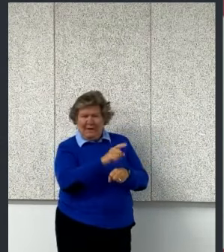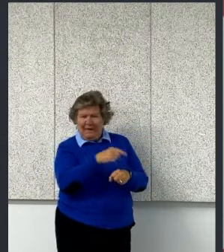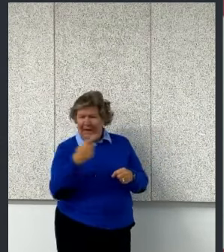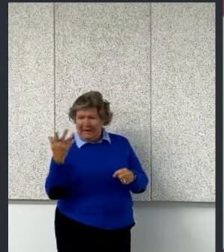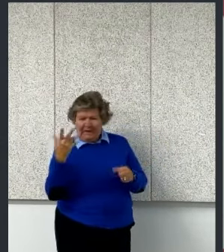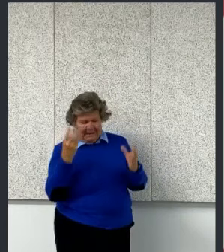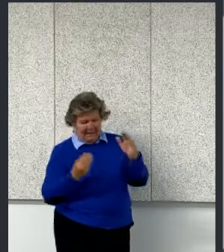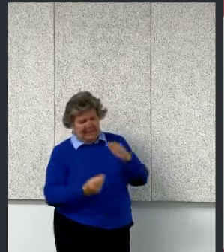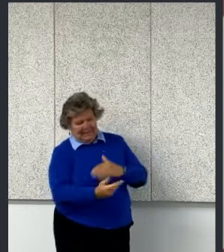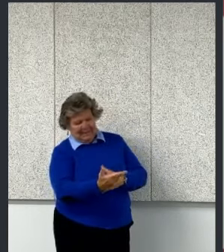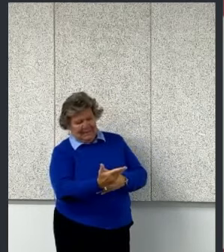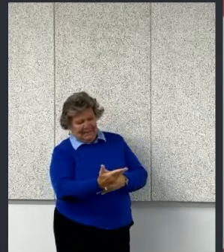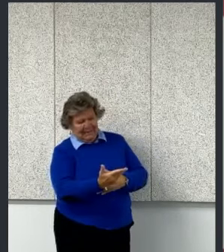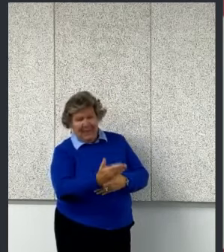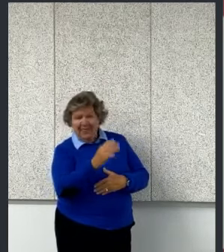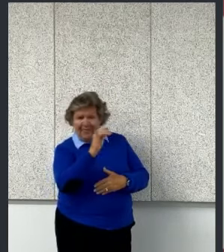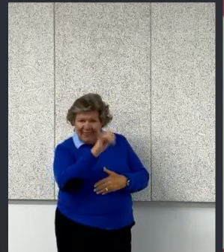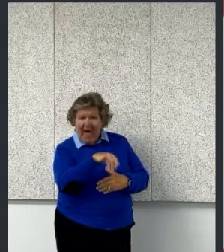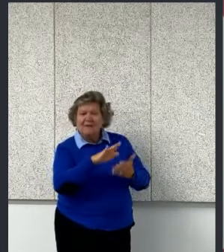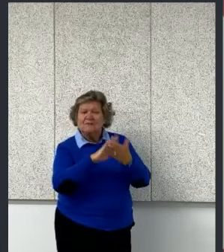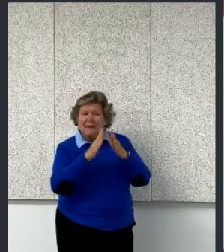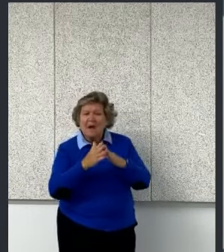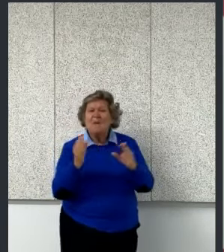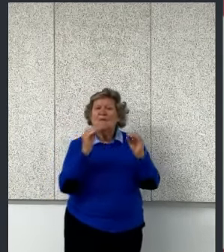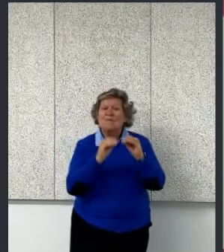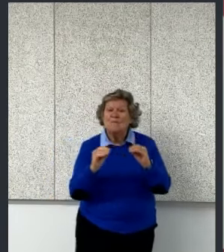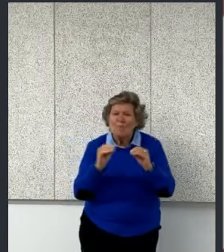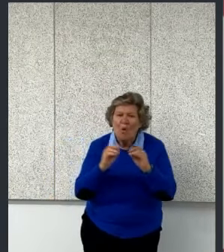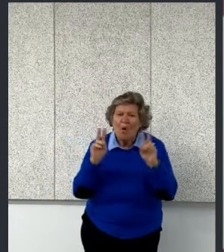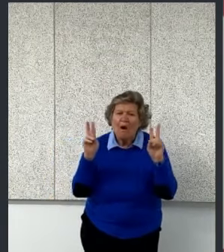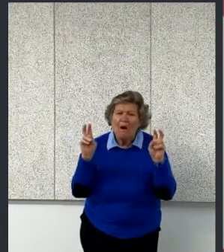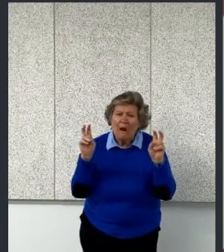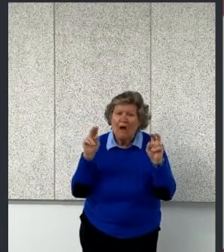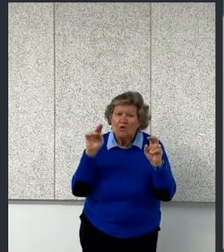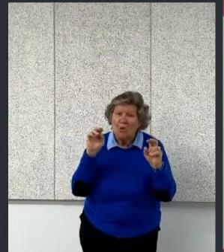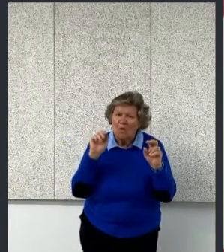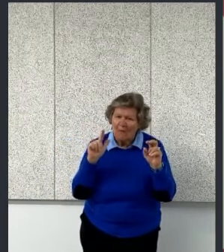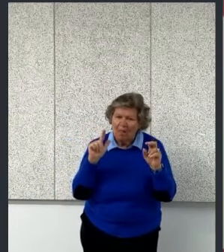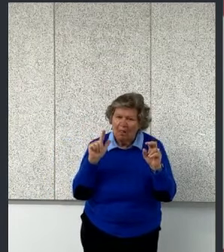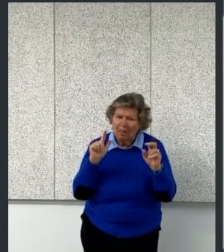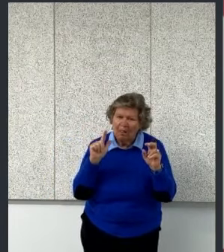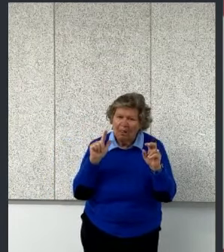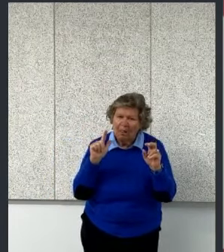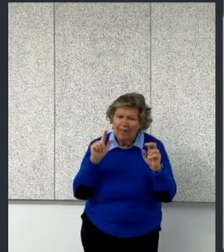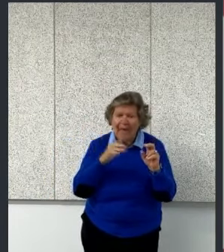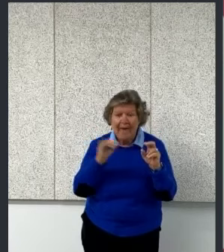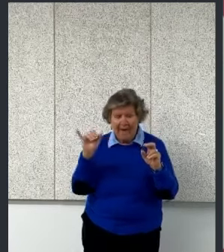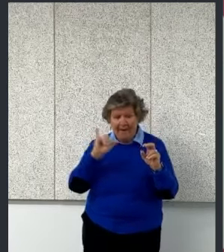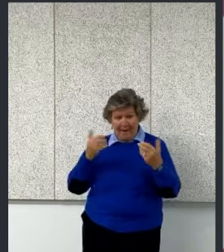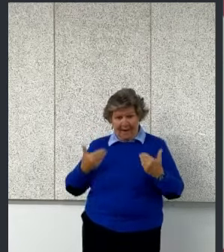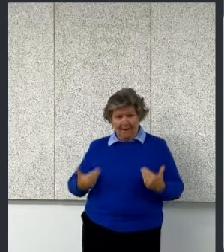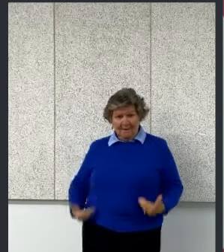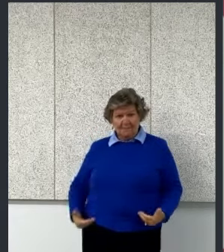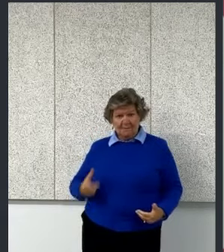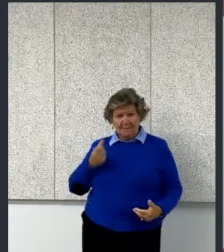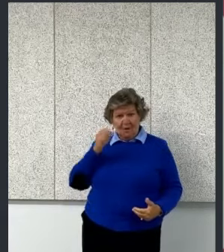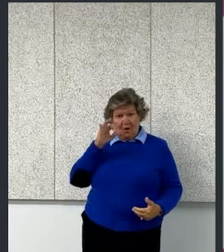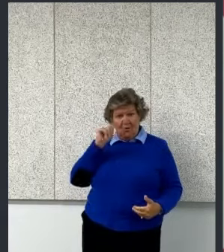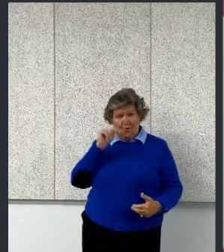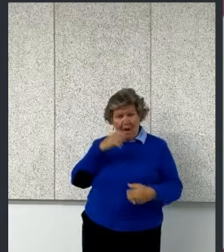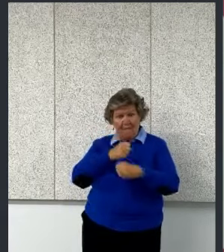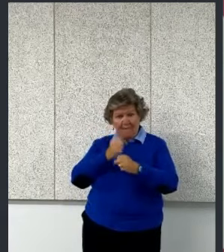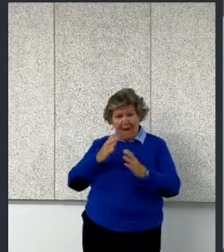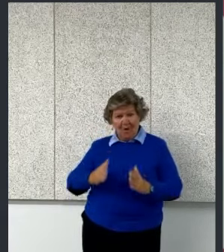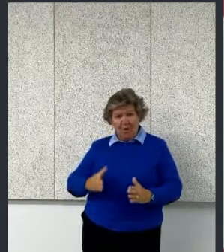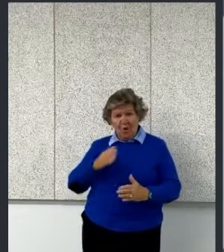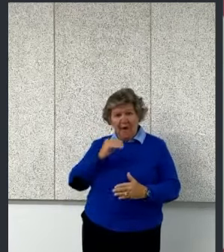it's become more normal. And I think that as a grant maker, and as